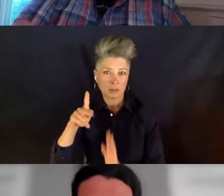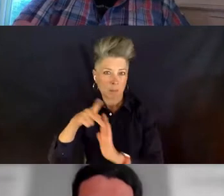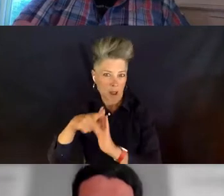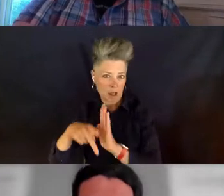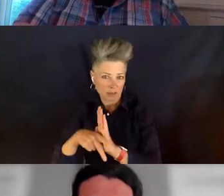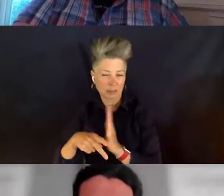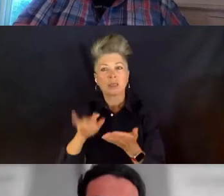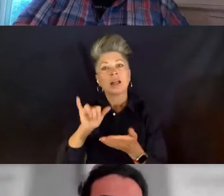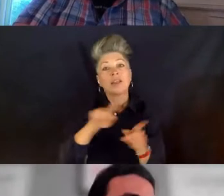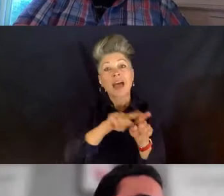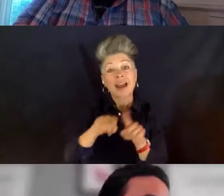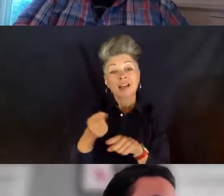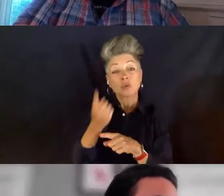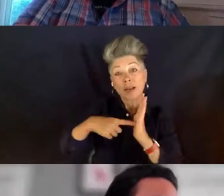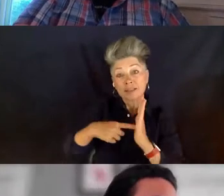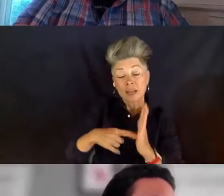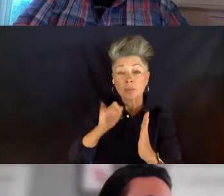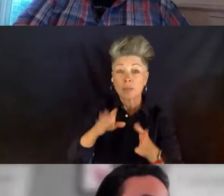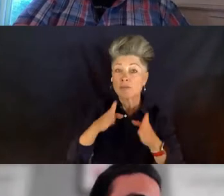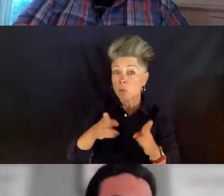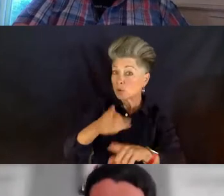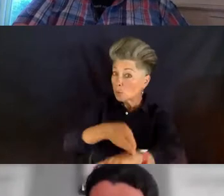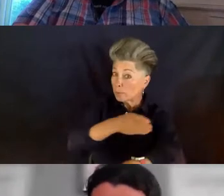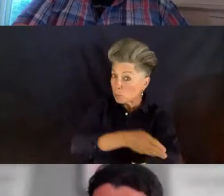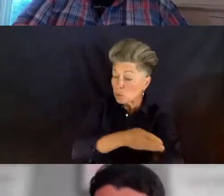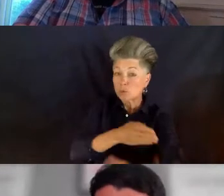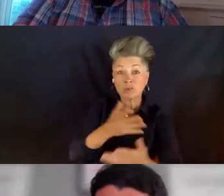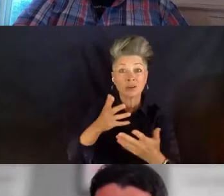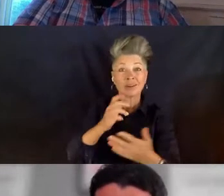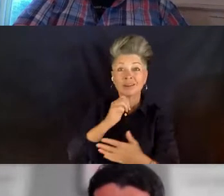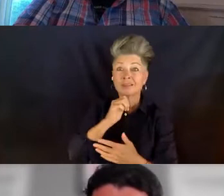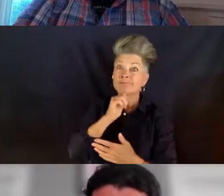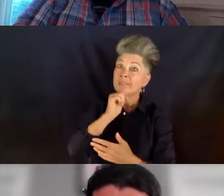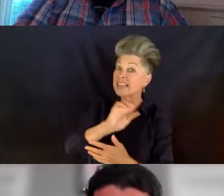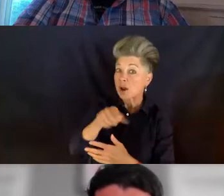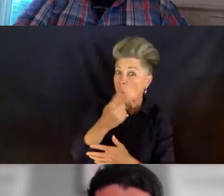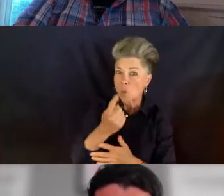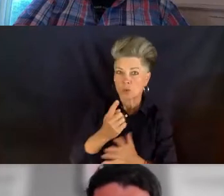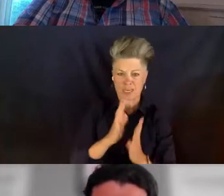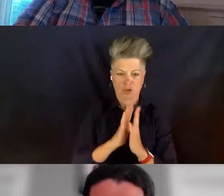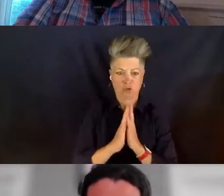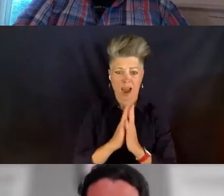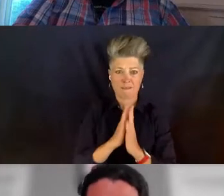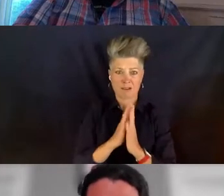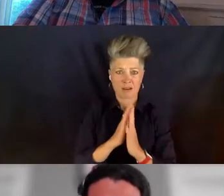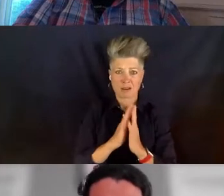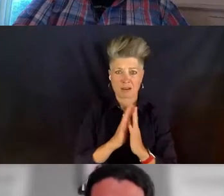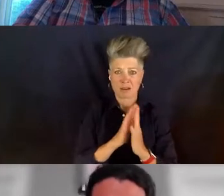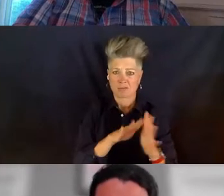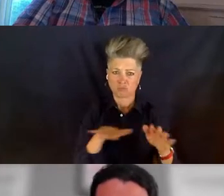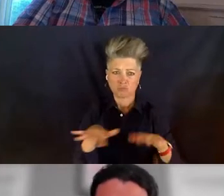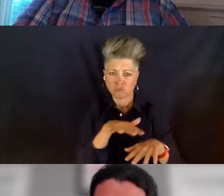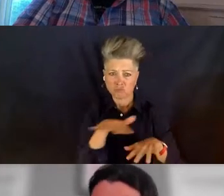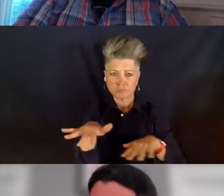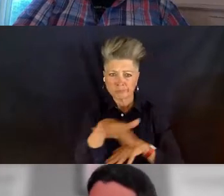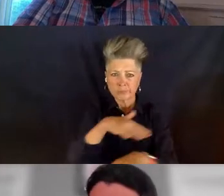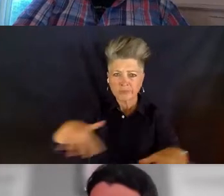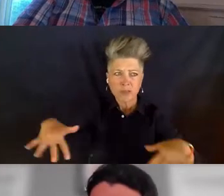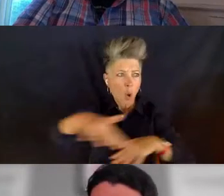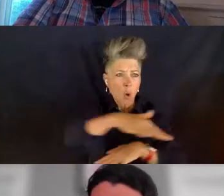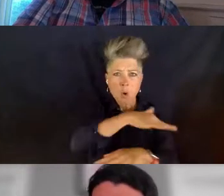way to improve not only the traffic flow in Milwaukee streets and neighborhoods, but